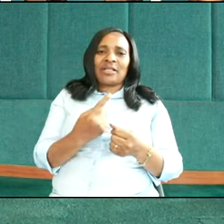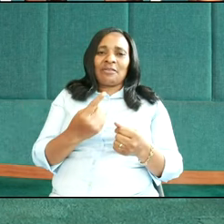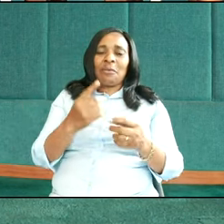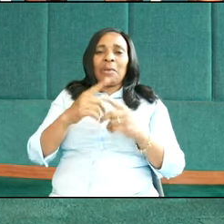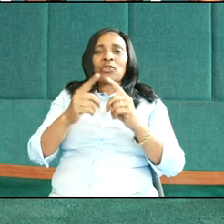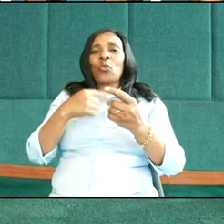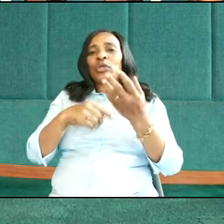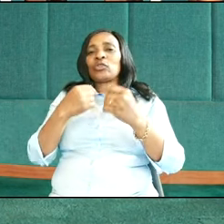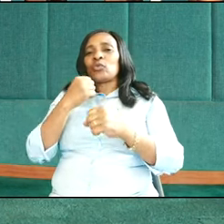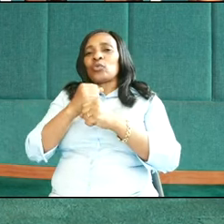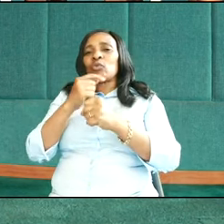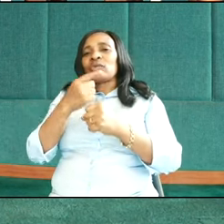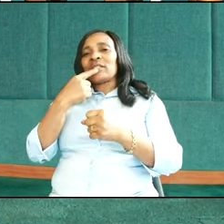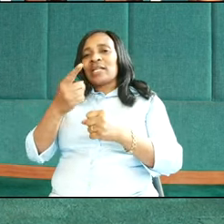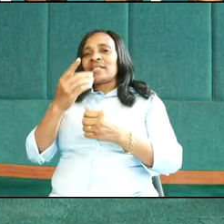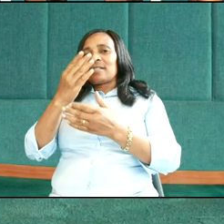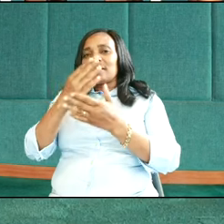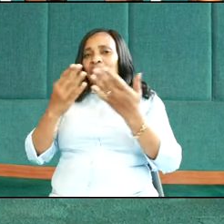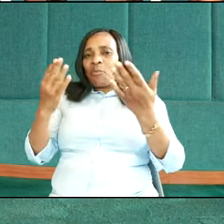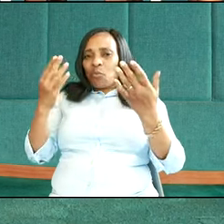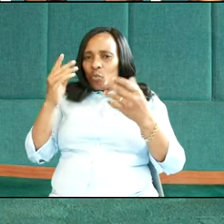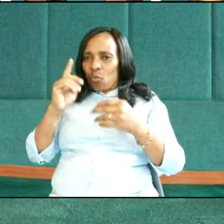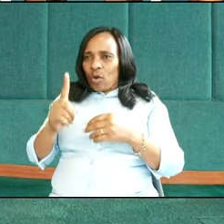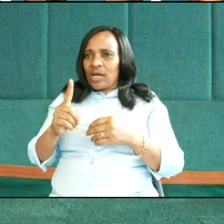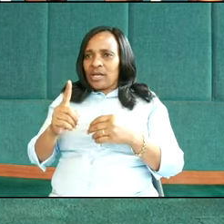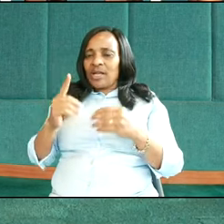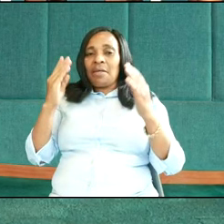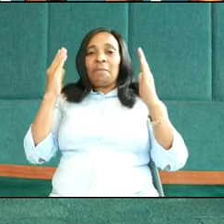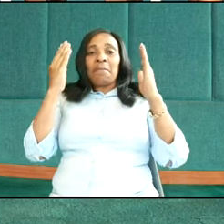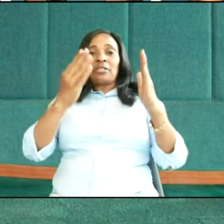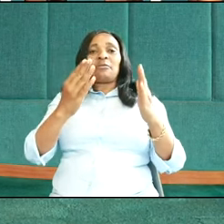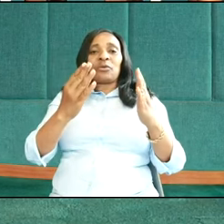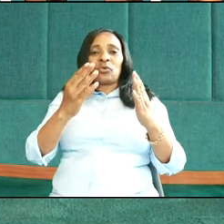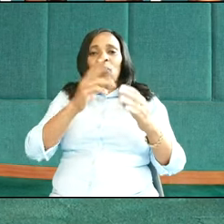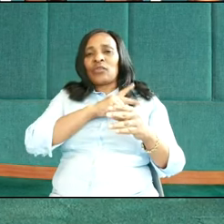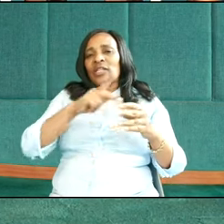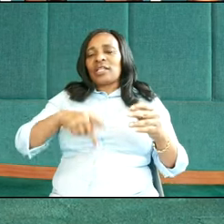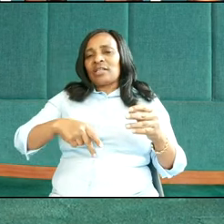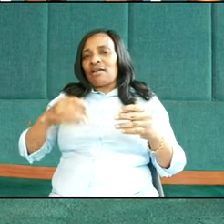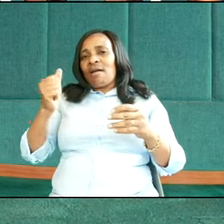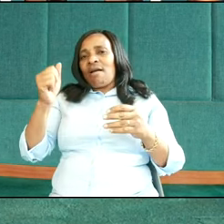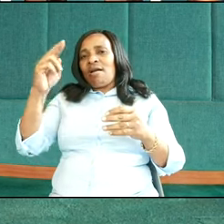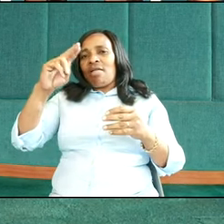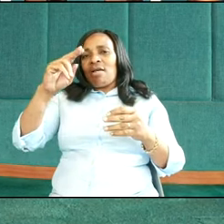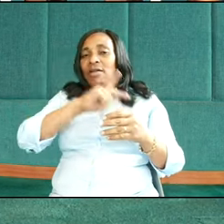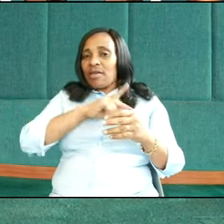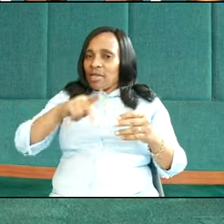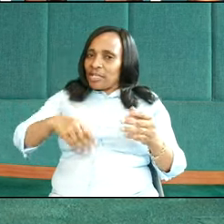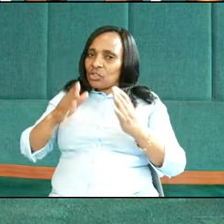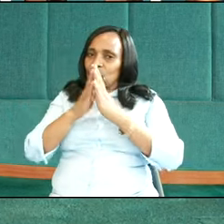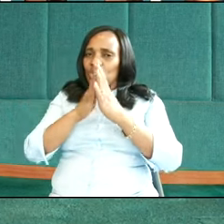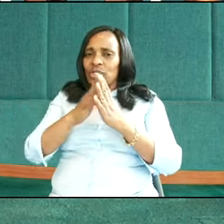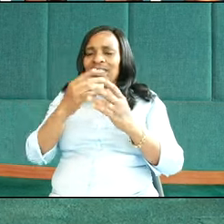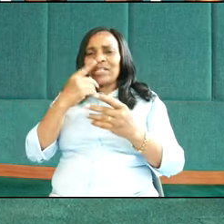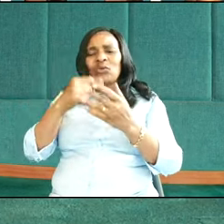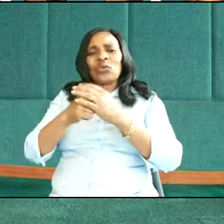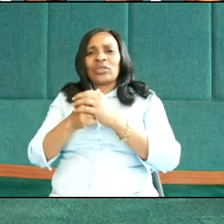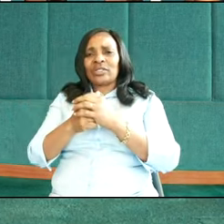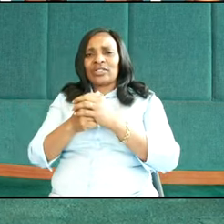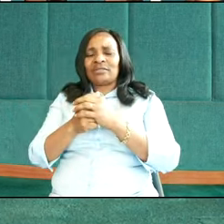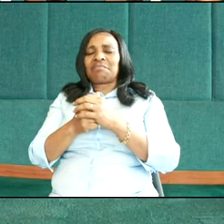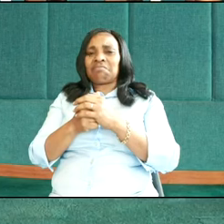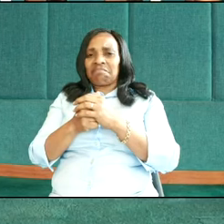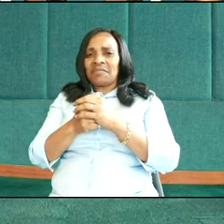tell somebody with the perspective of King Asa's story, you know, in trying to leave it all to God? What would you tell them in facing those